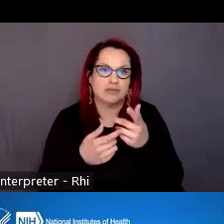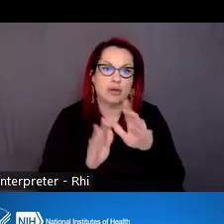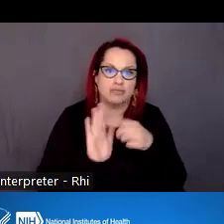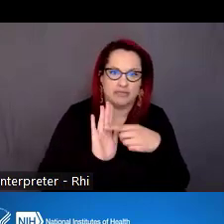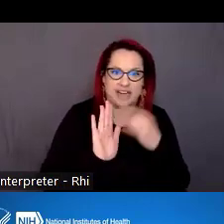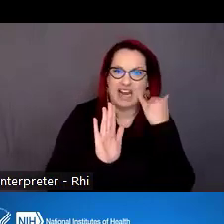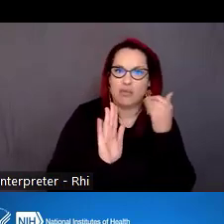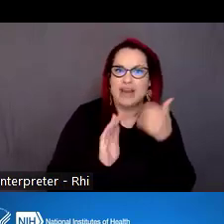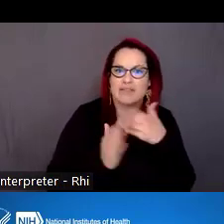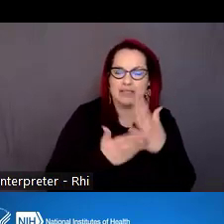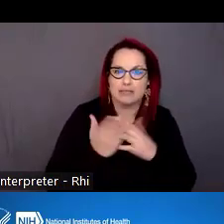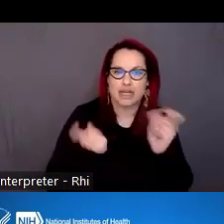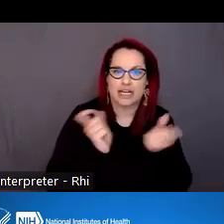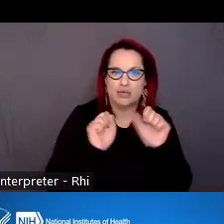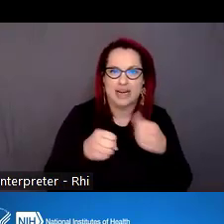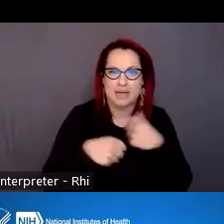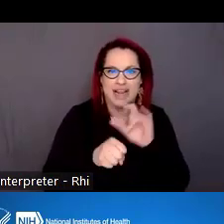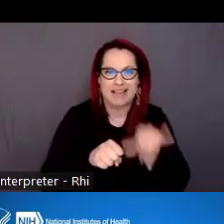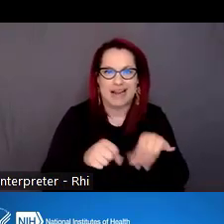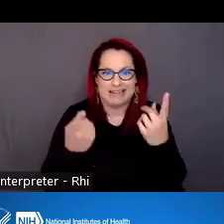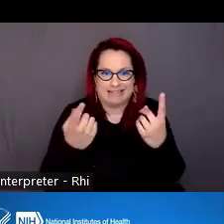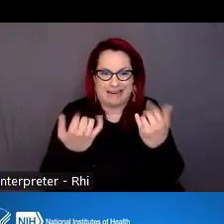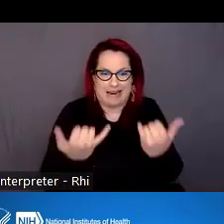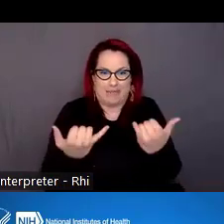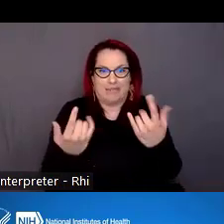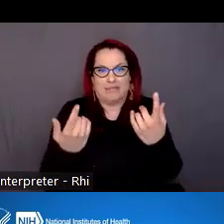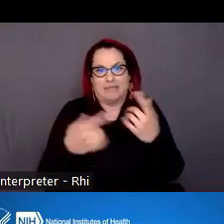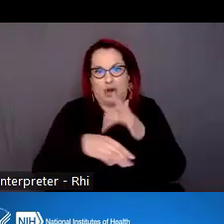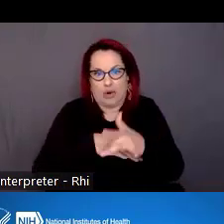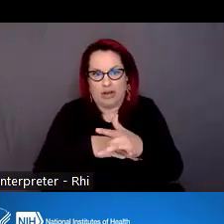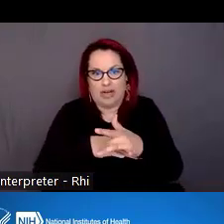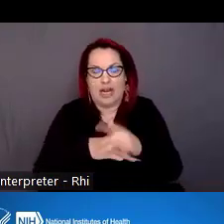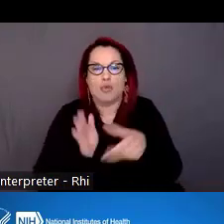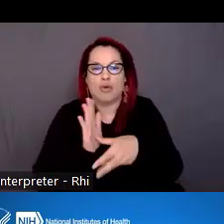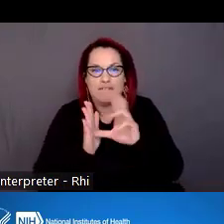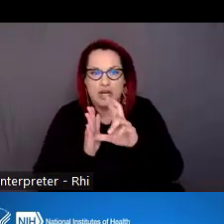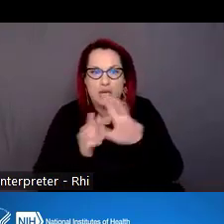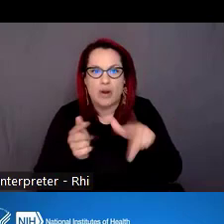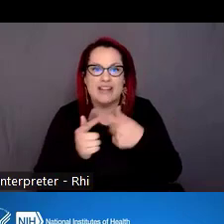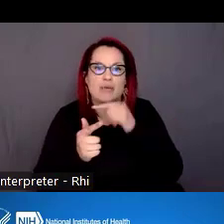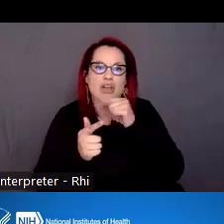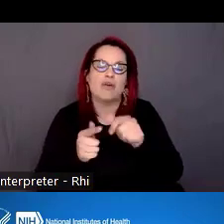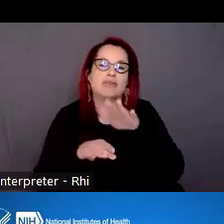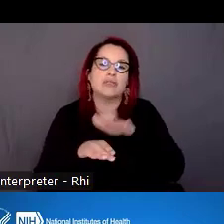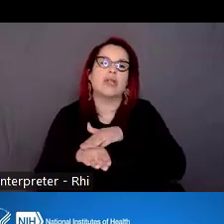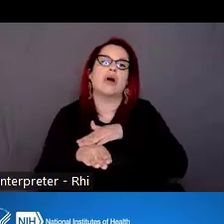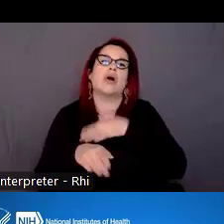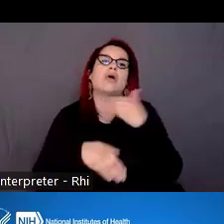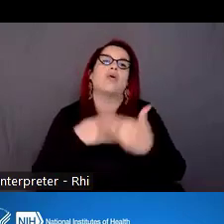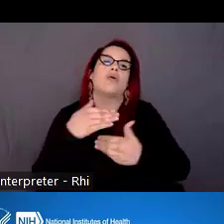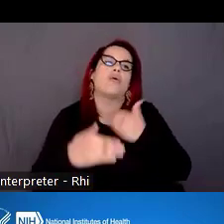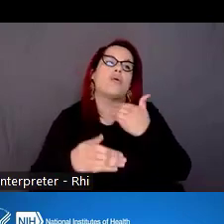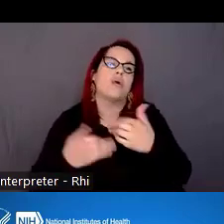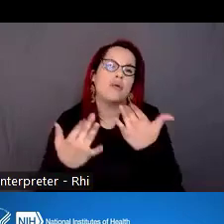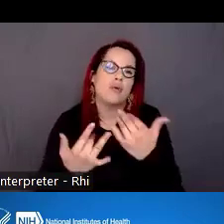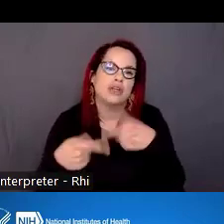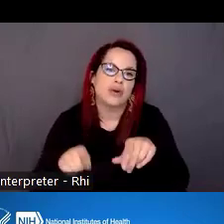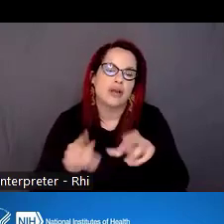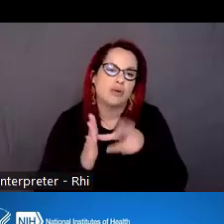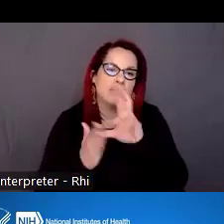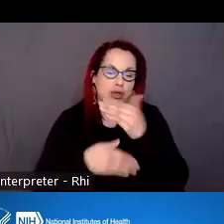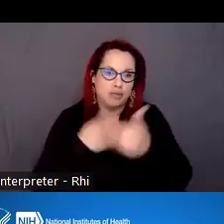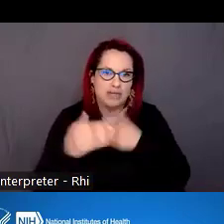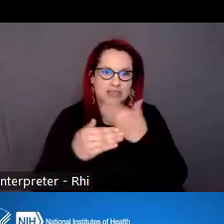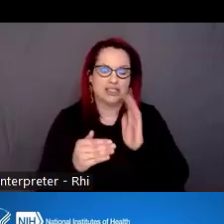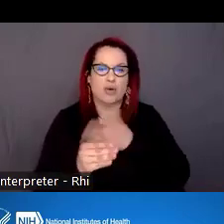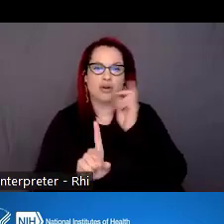them up early so you can review them. And so there's no slowing down the review process. So we really want to work with you early as